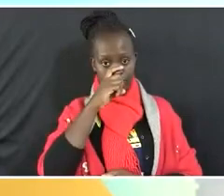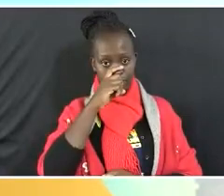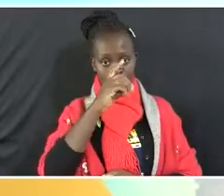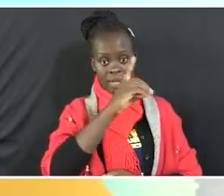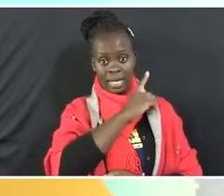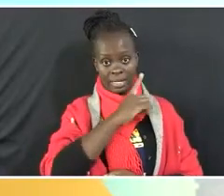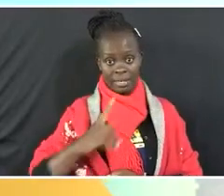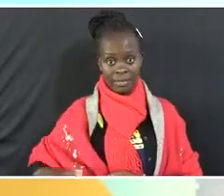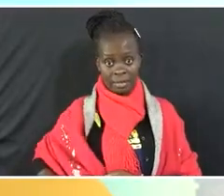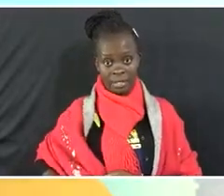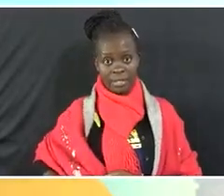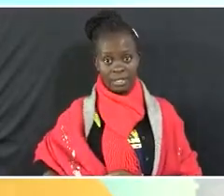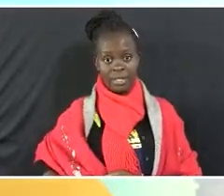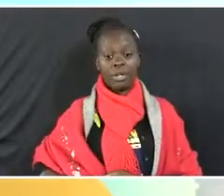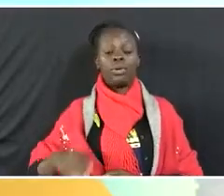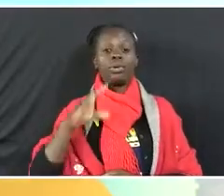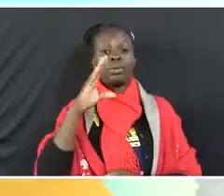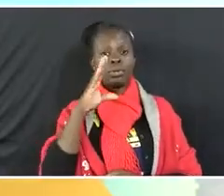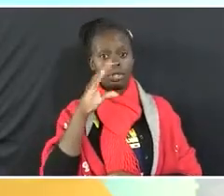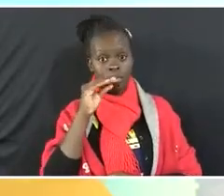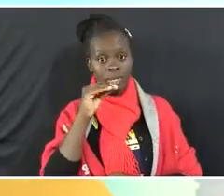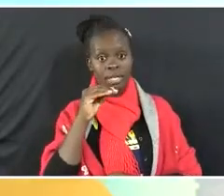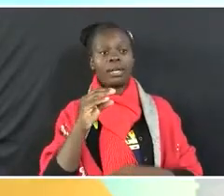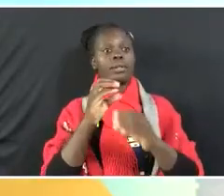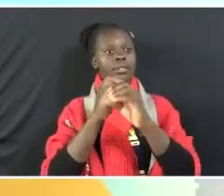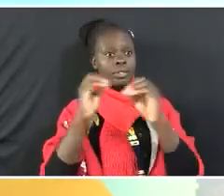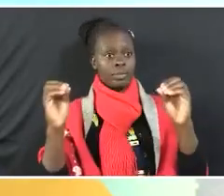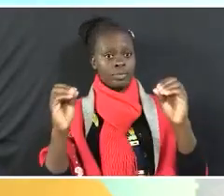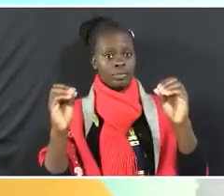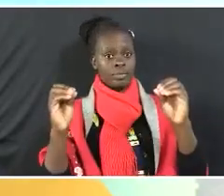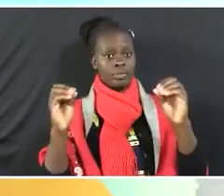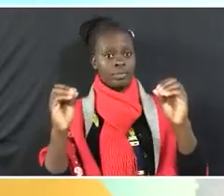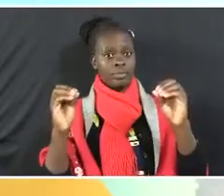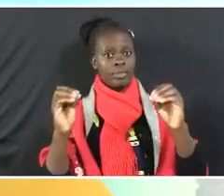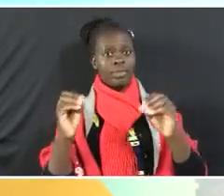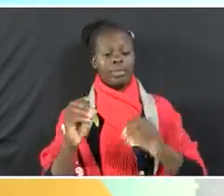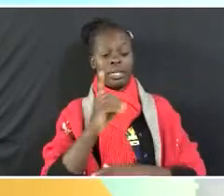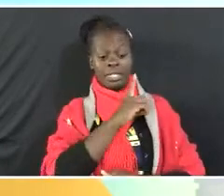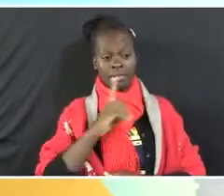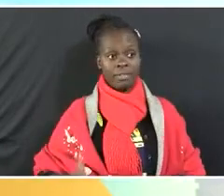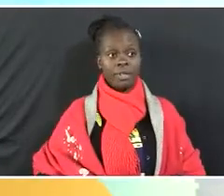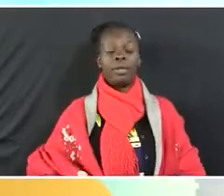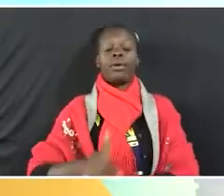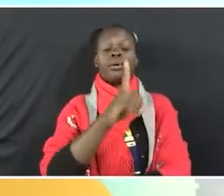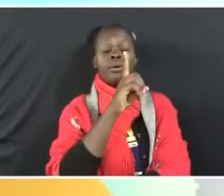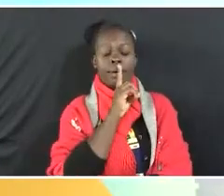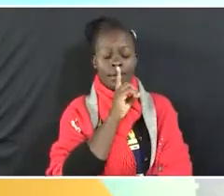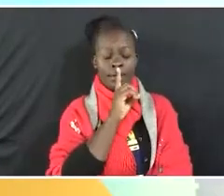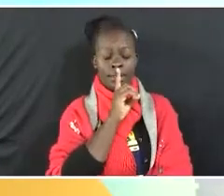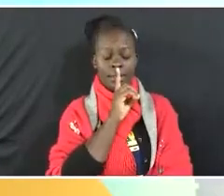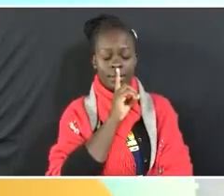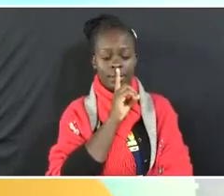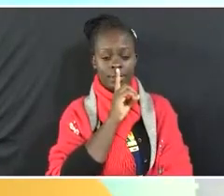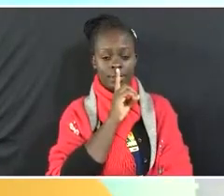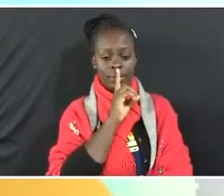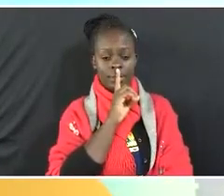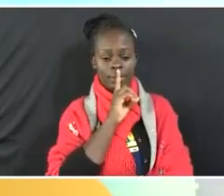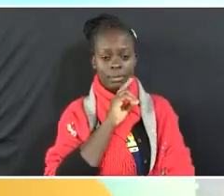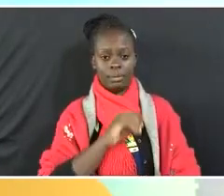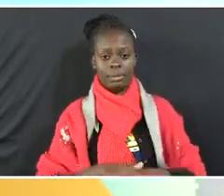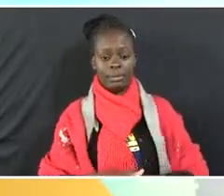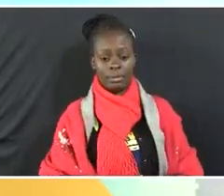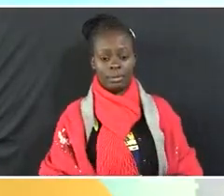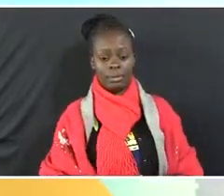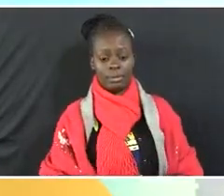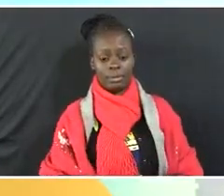man was not seated down and spoken to. And let me show you the fallacy of